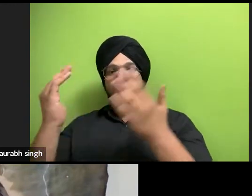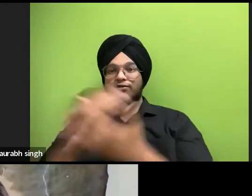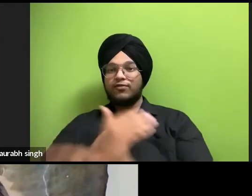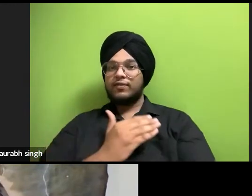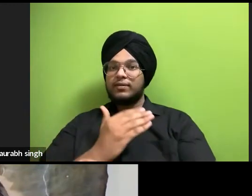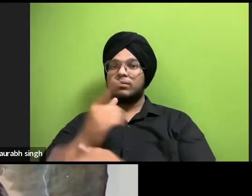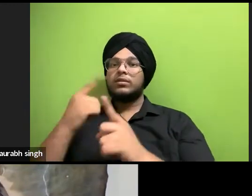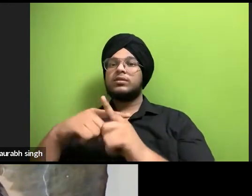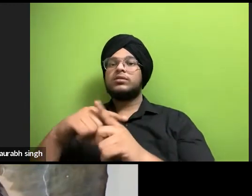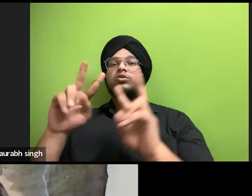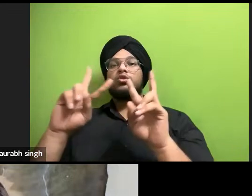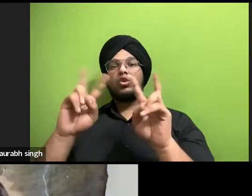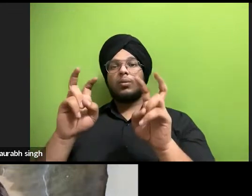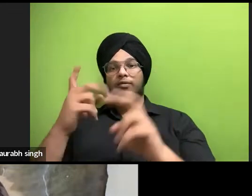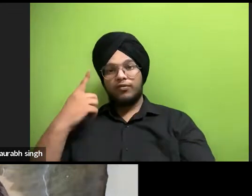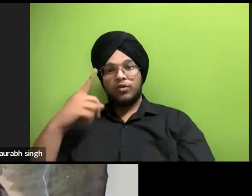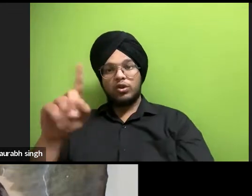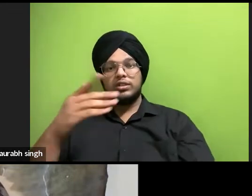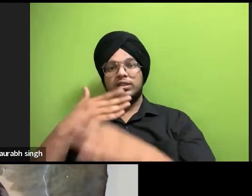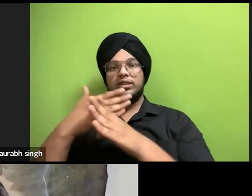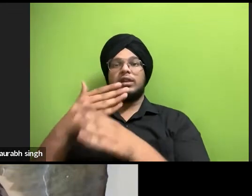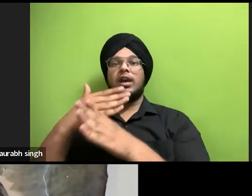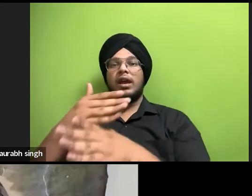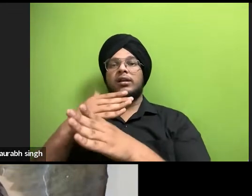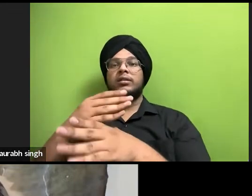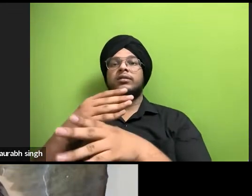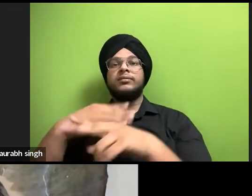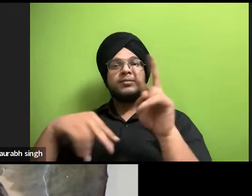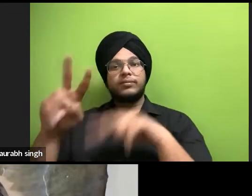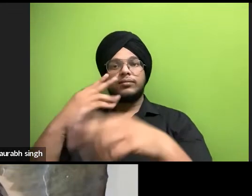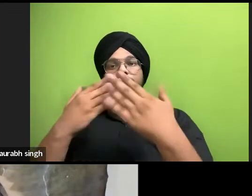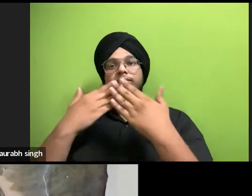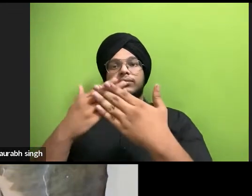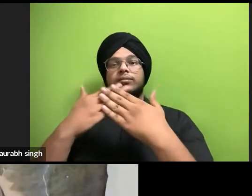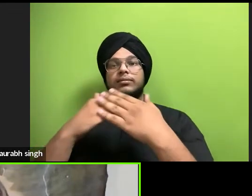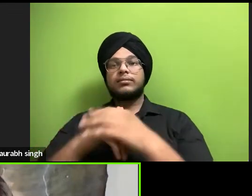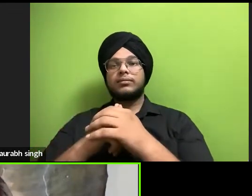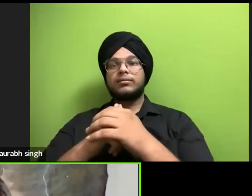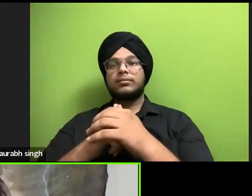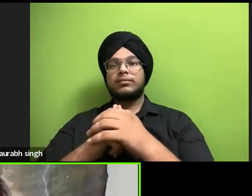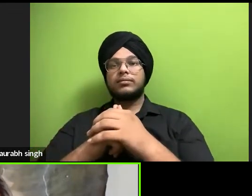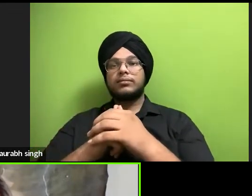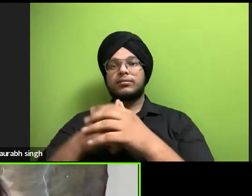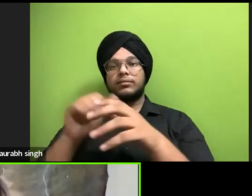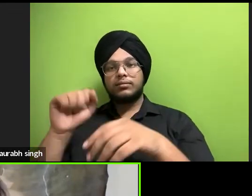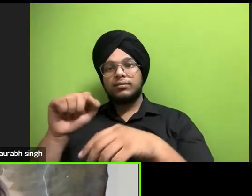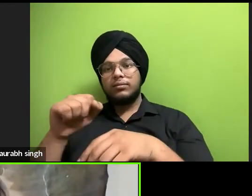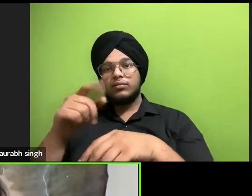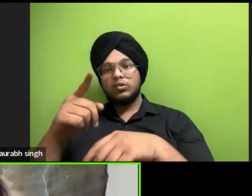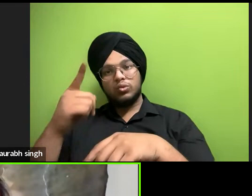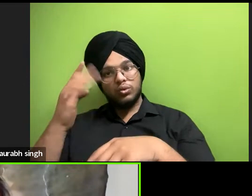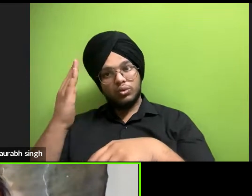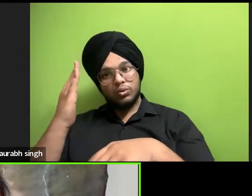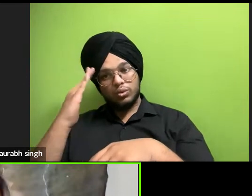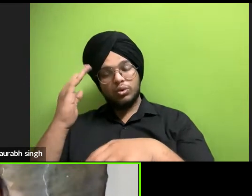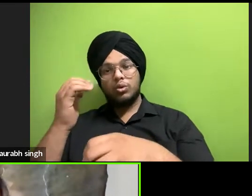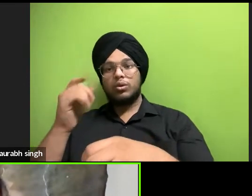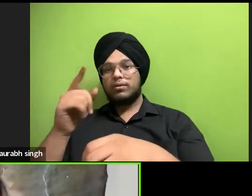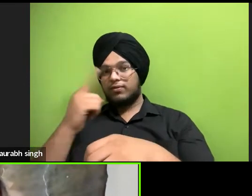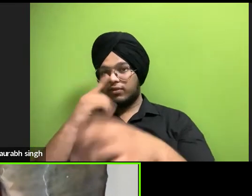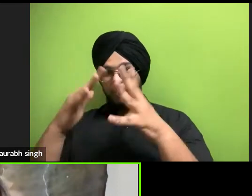an object to cherish and study, as one critic put it. Yeah, so you know, the Kurumada sushi